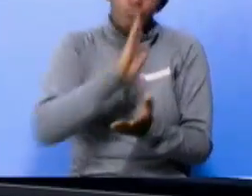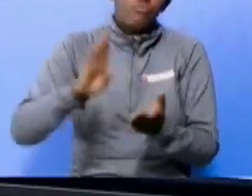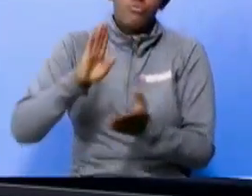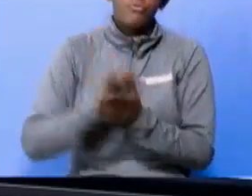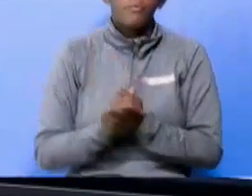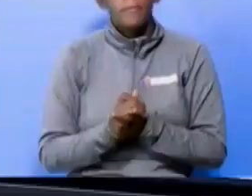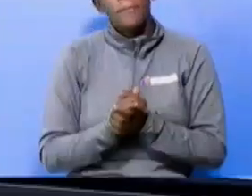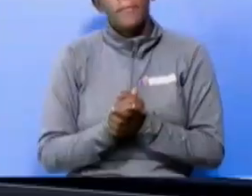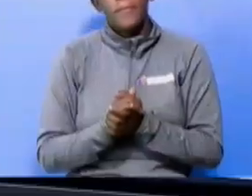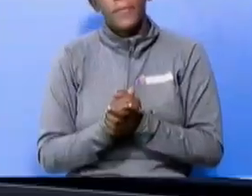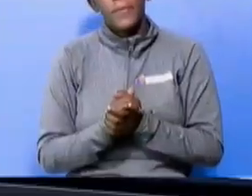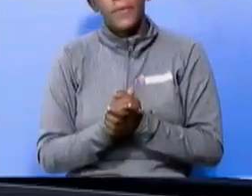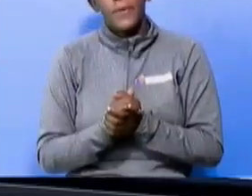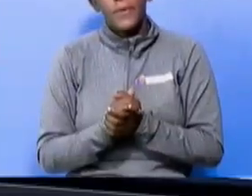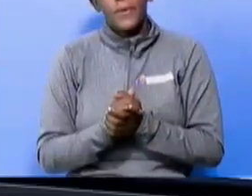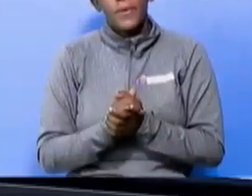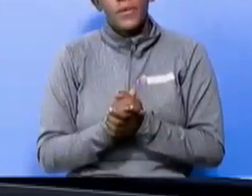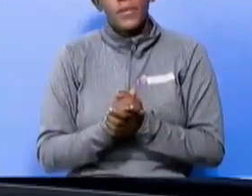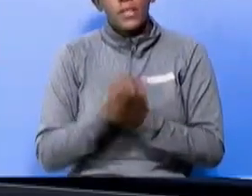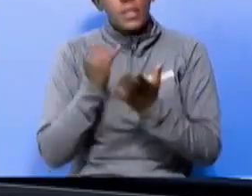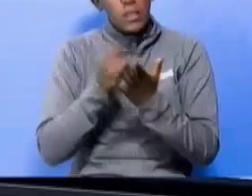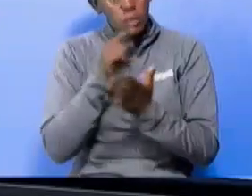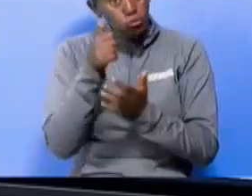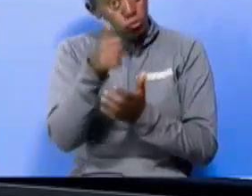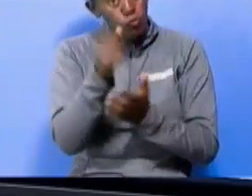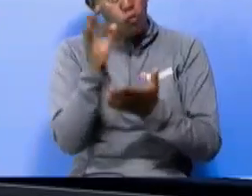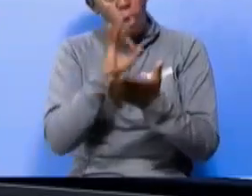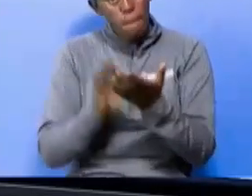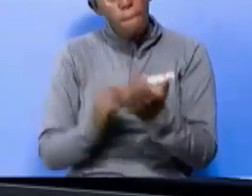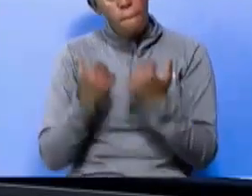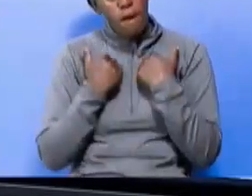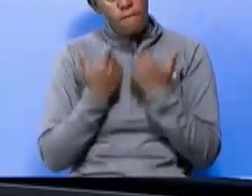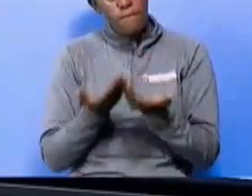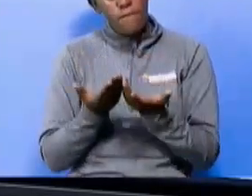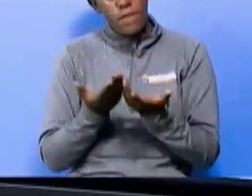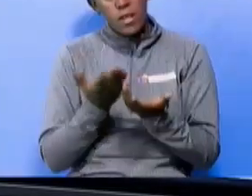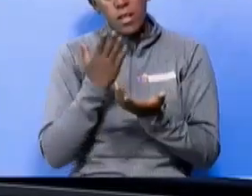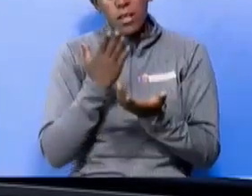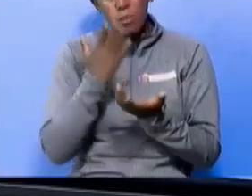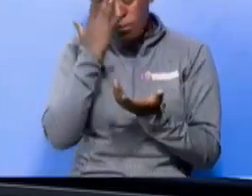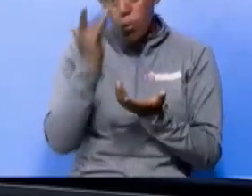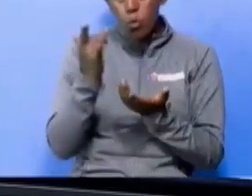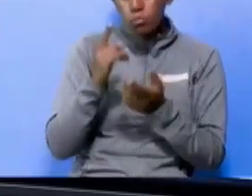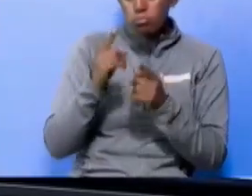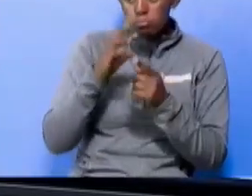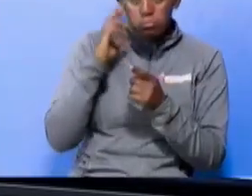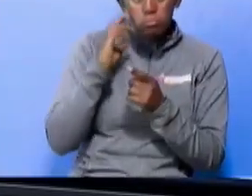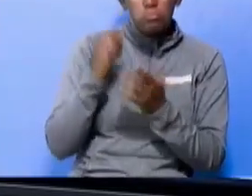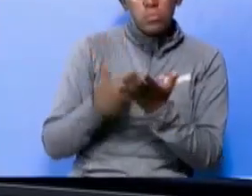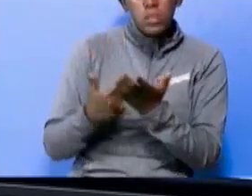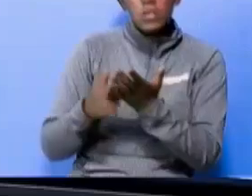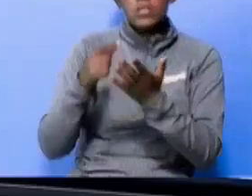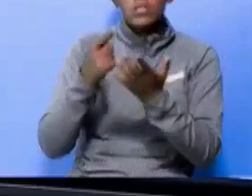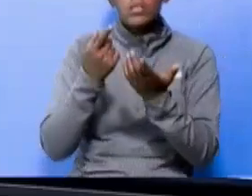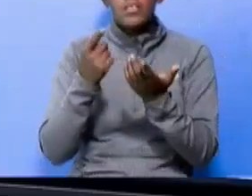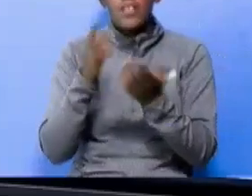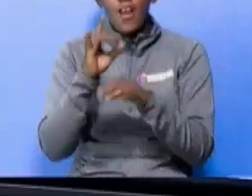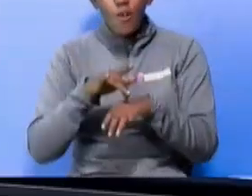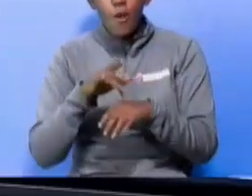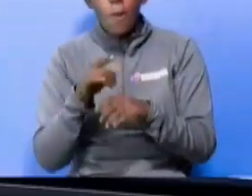now. It has its own form. That's why we call this kind of verb belongs to